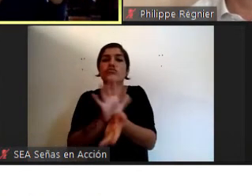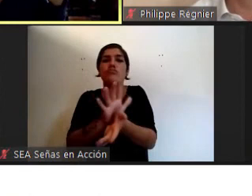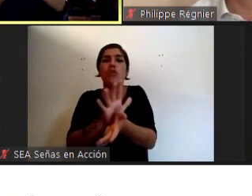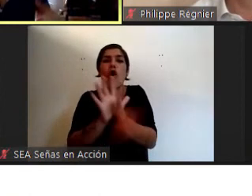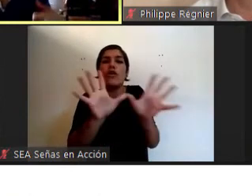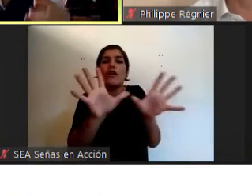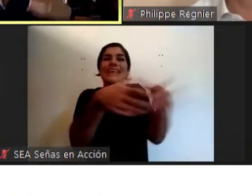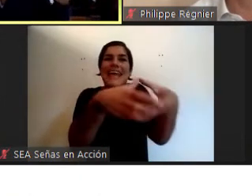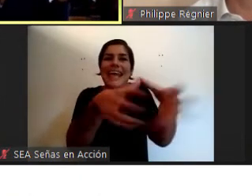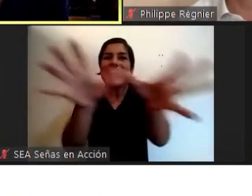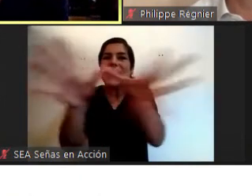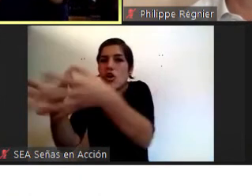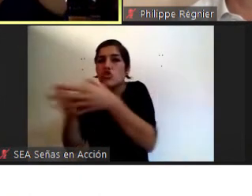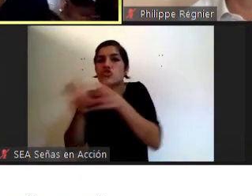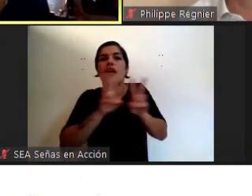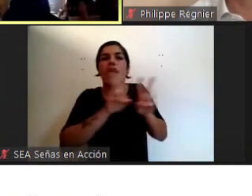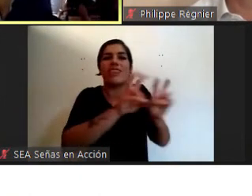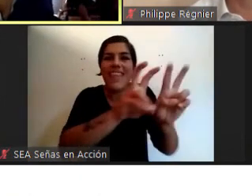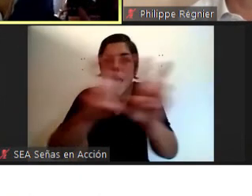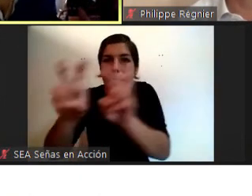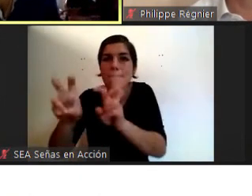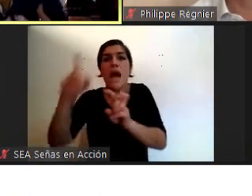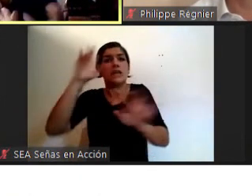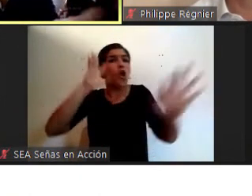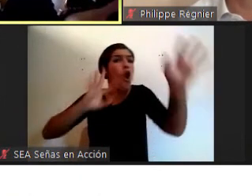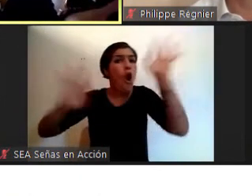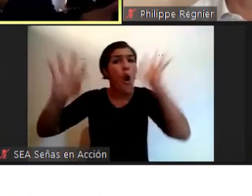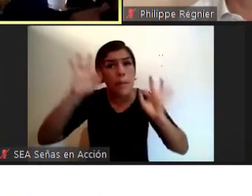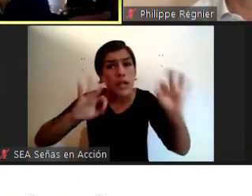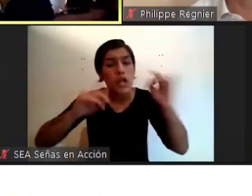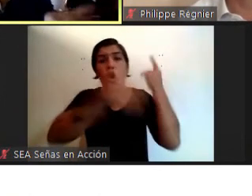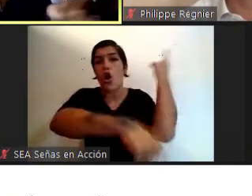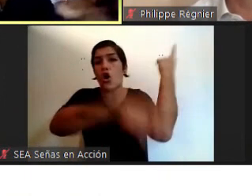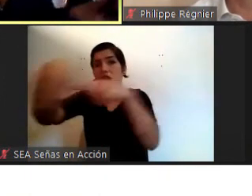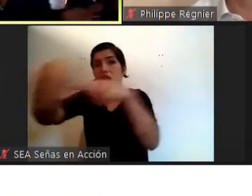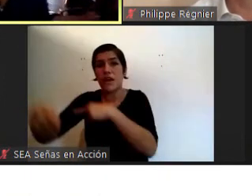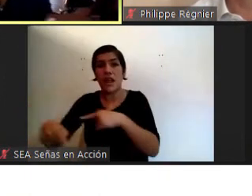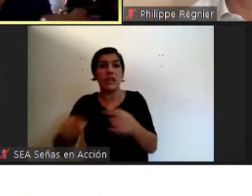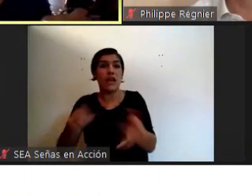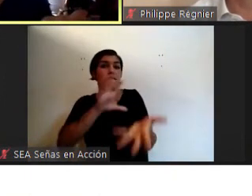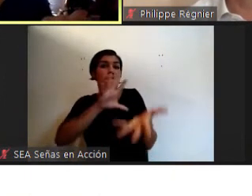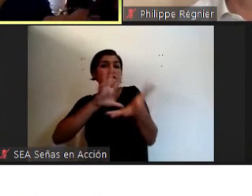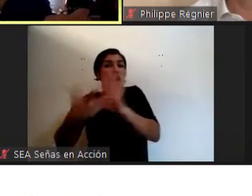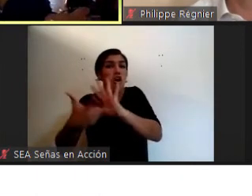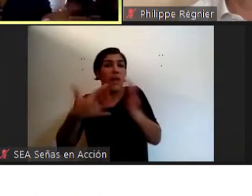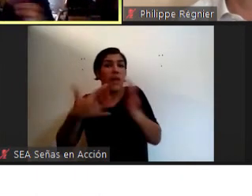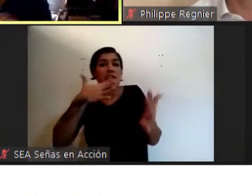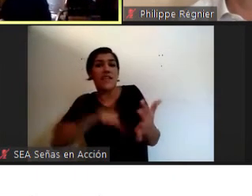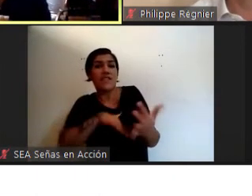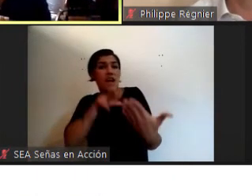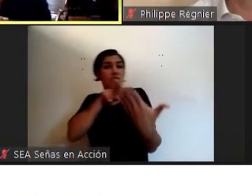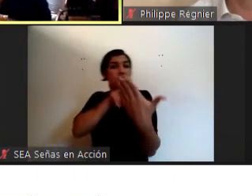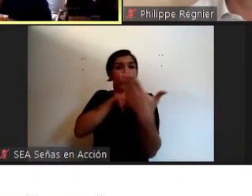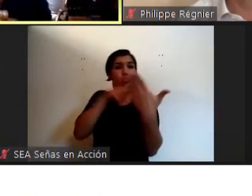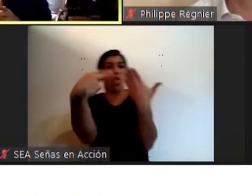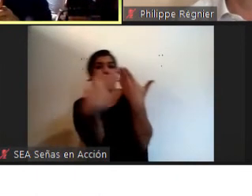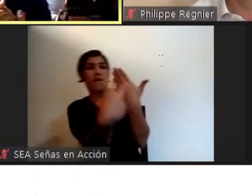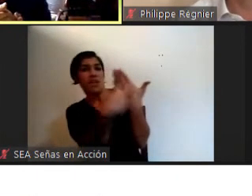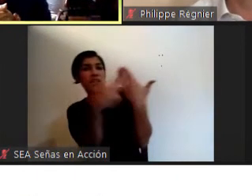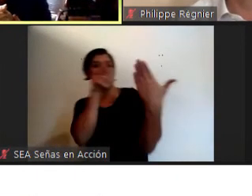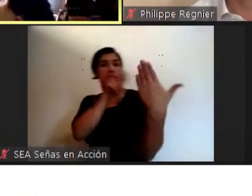different genders, different opinions. Of course, this brings about the different points of